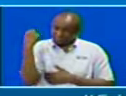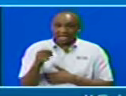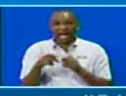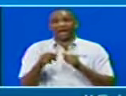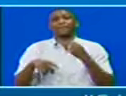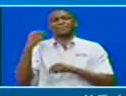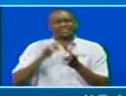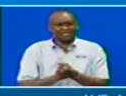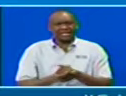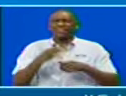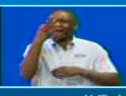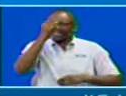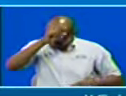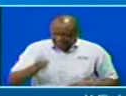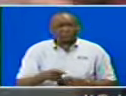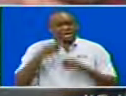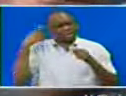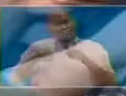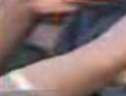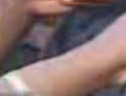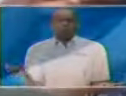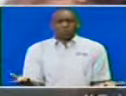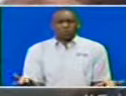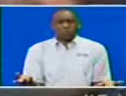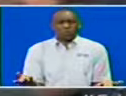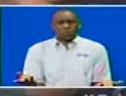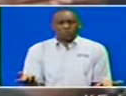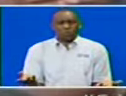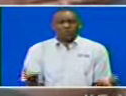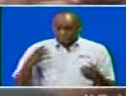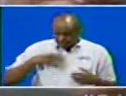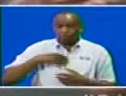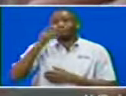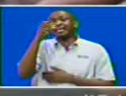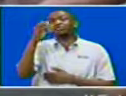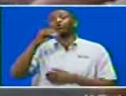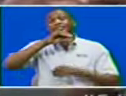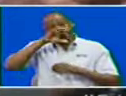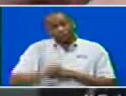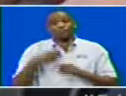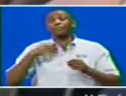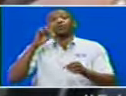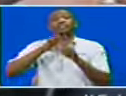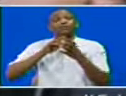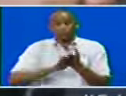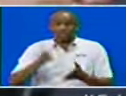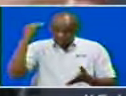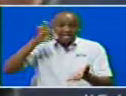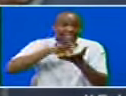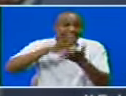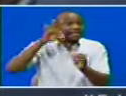Ojaamong by nearly 30,000 votes. Registered voters ya Teso South ni ngapi? Si tulifanya usajili